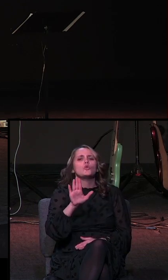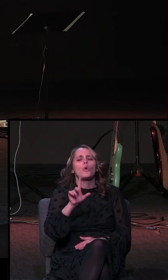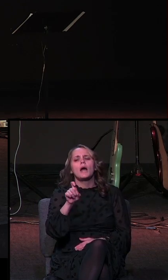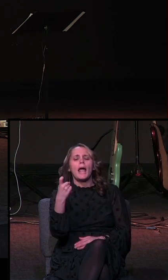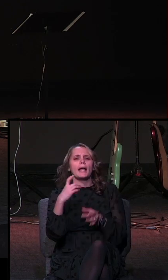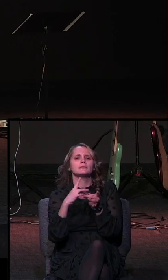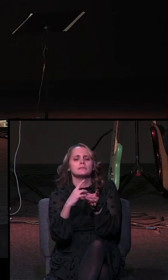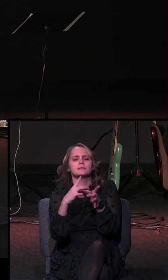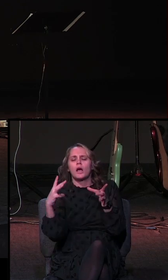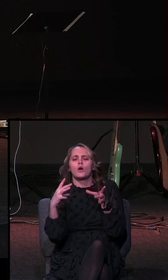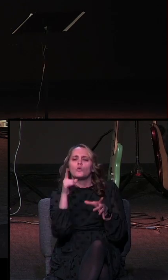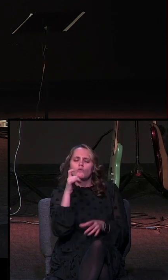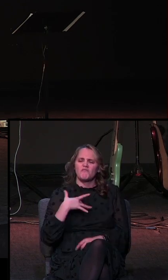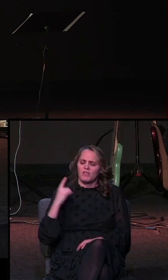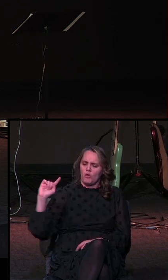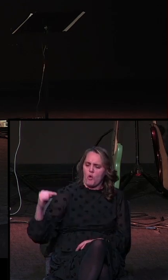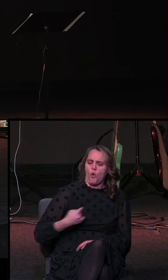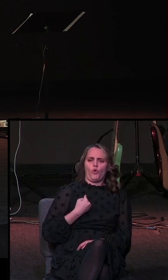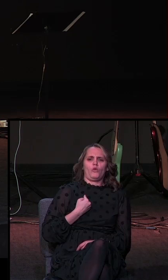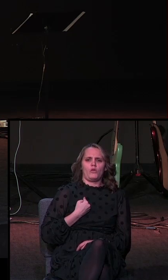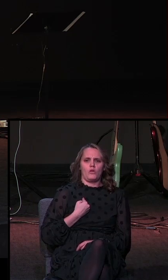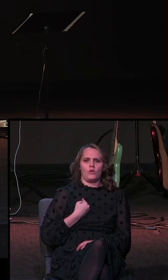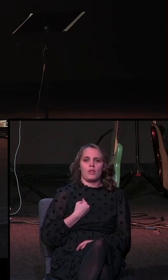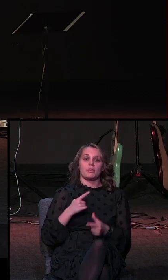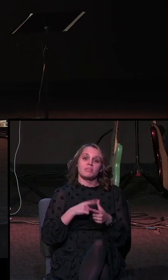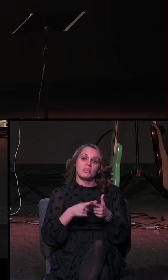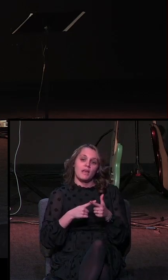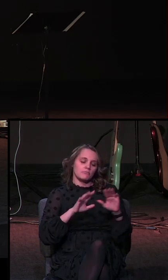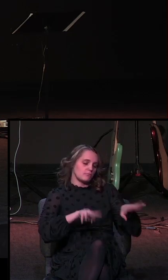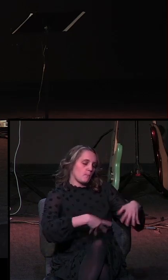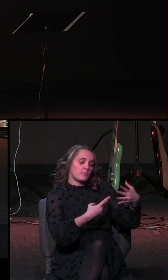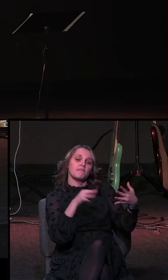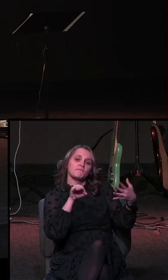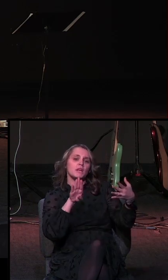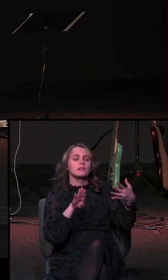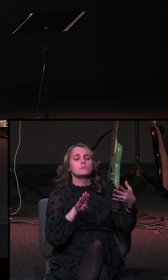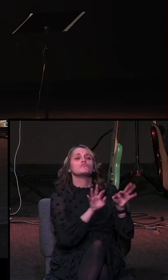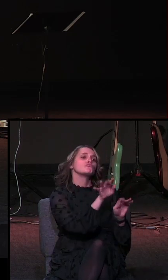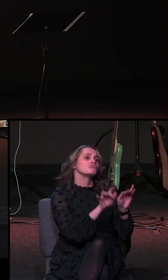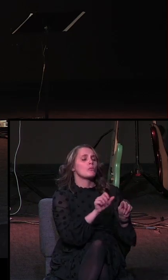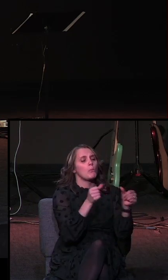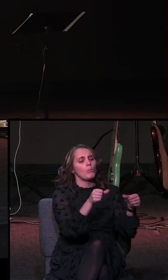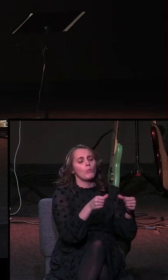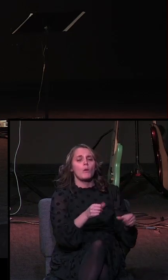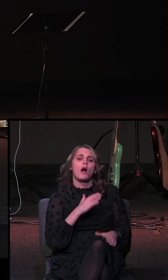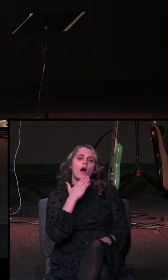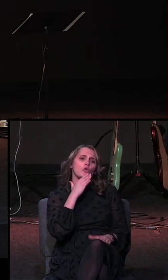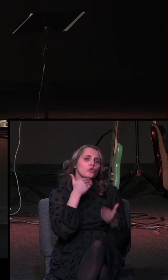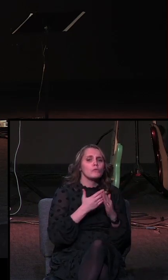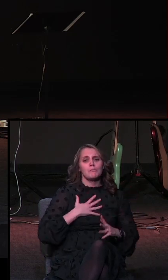really wounded you, who hurts you, gets on Facebook and starts talking about how great their life is now with their new